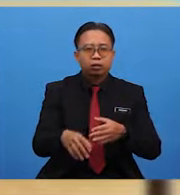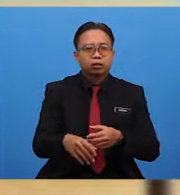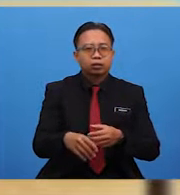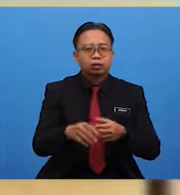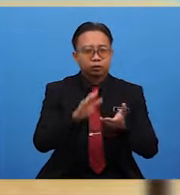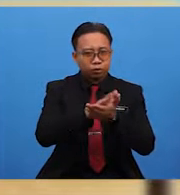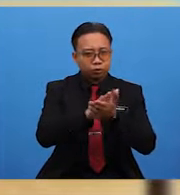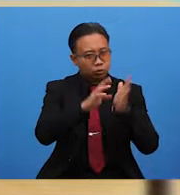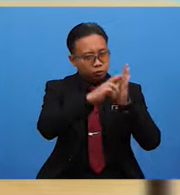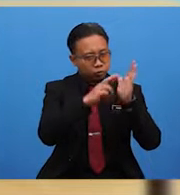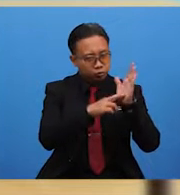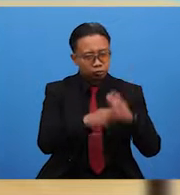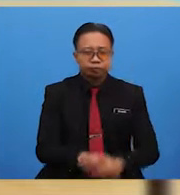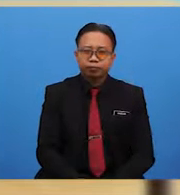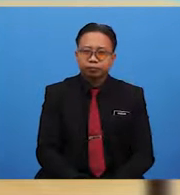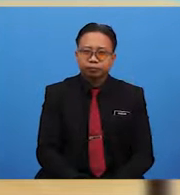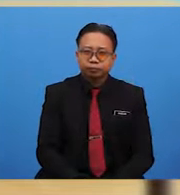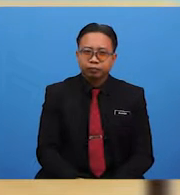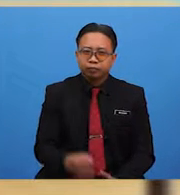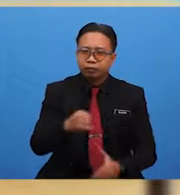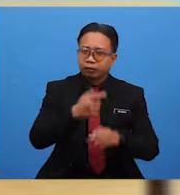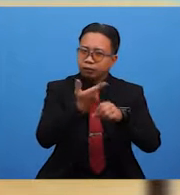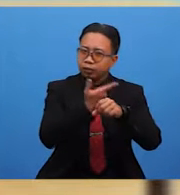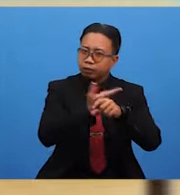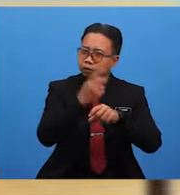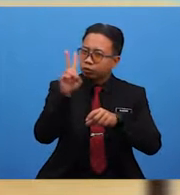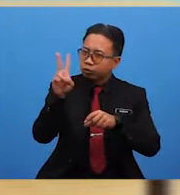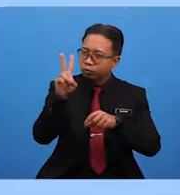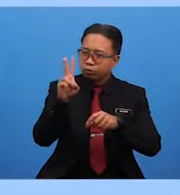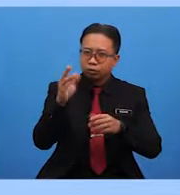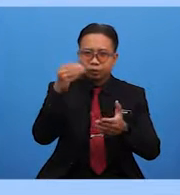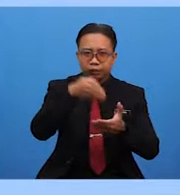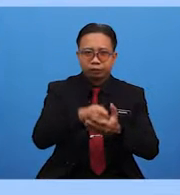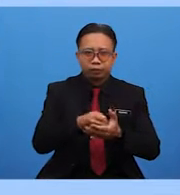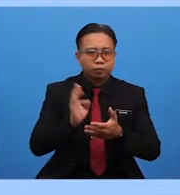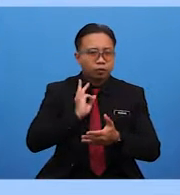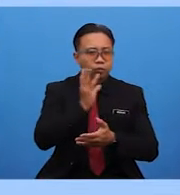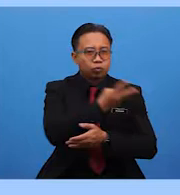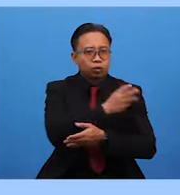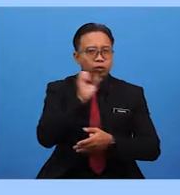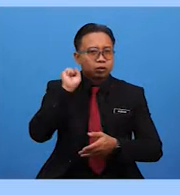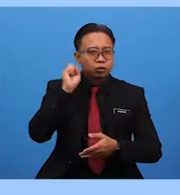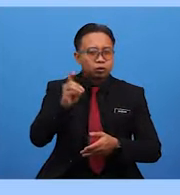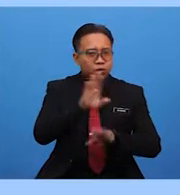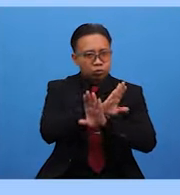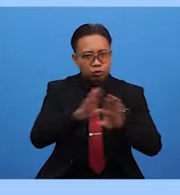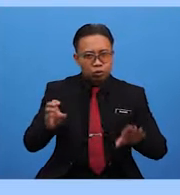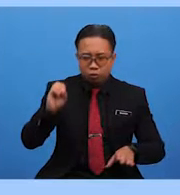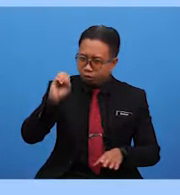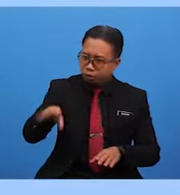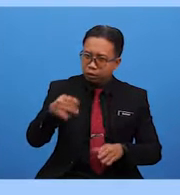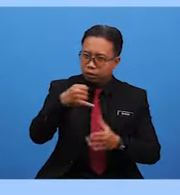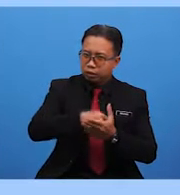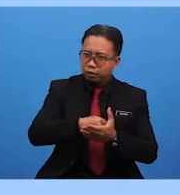the answer we chose in practice 2 again? We should not litter in parks to keep